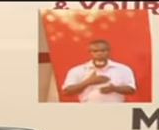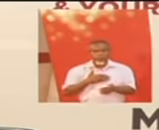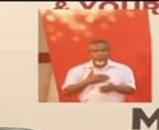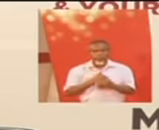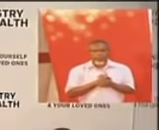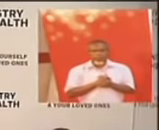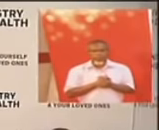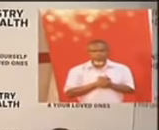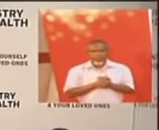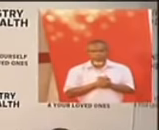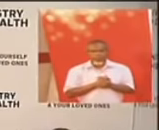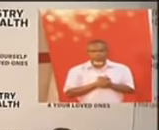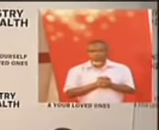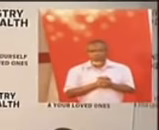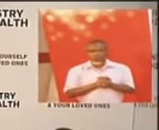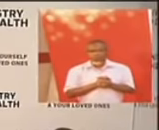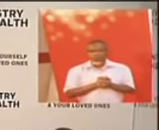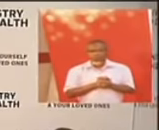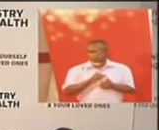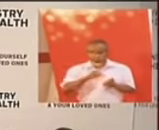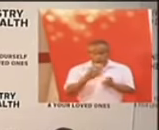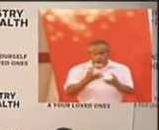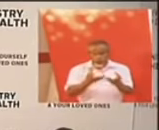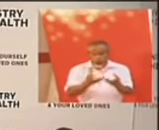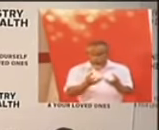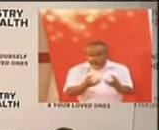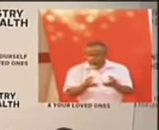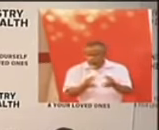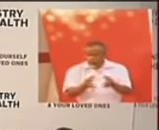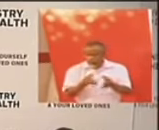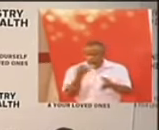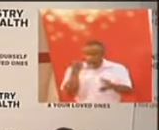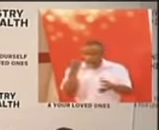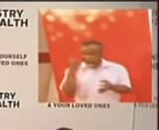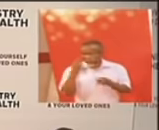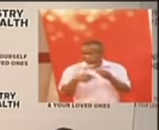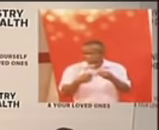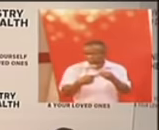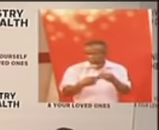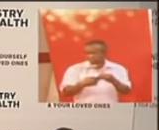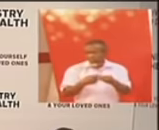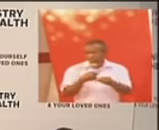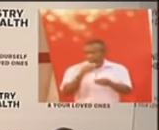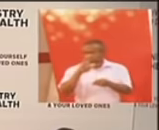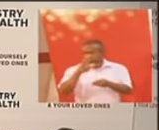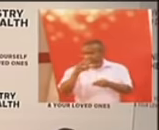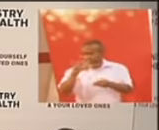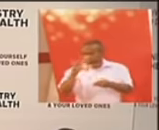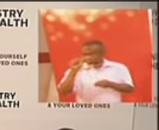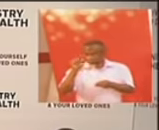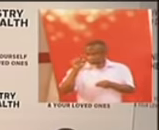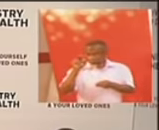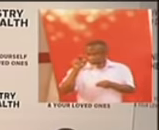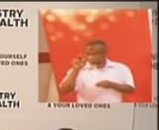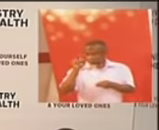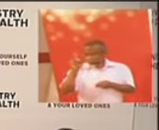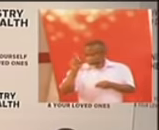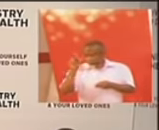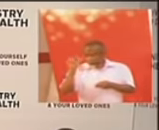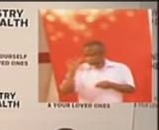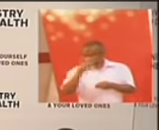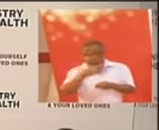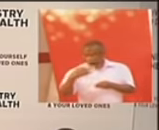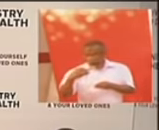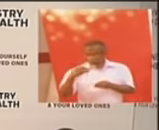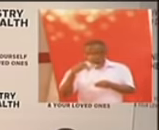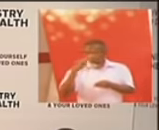morning. I just wanted to find out when it comes to the Balandra and the Brooklyn centers, what does it cost this